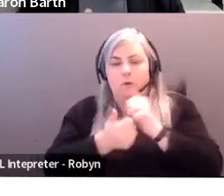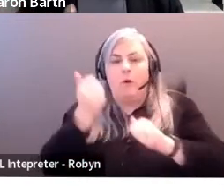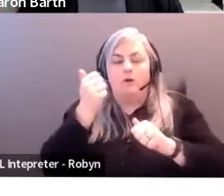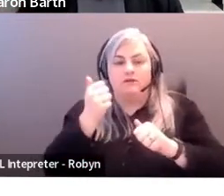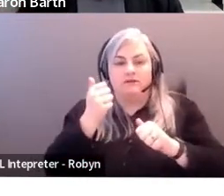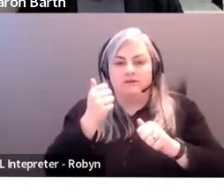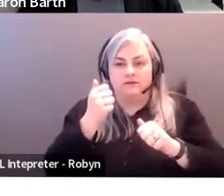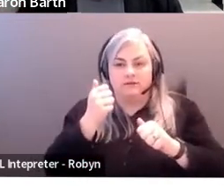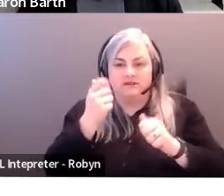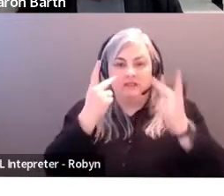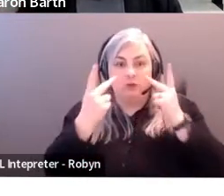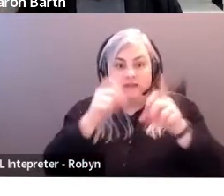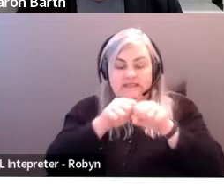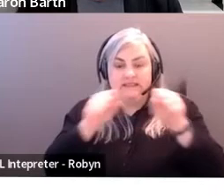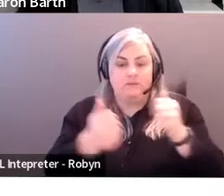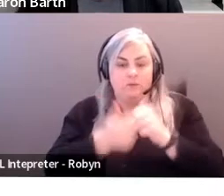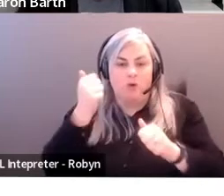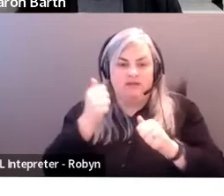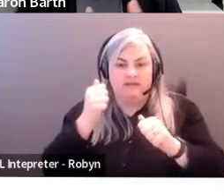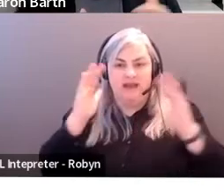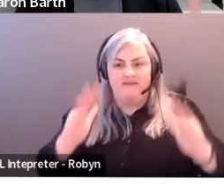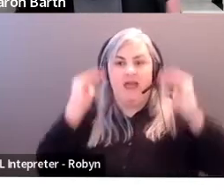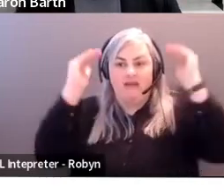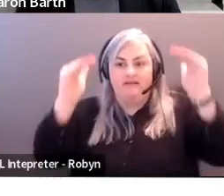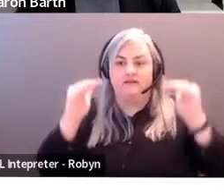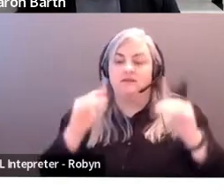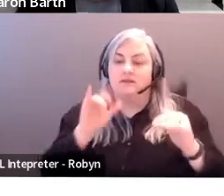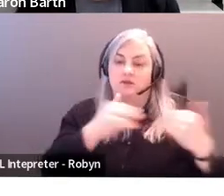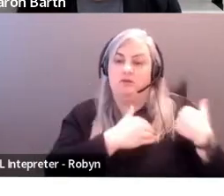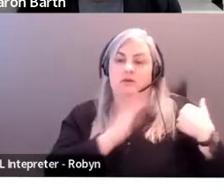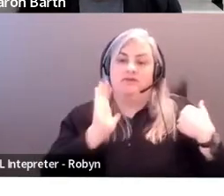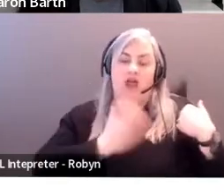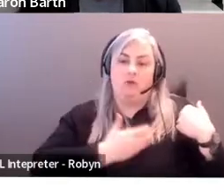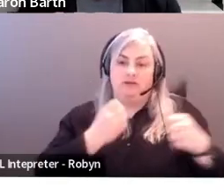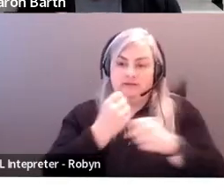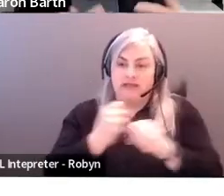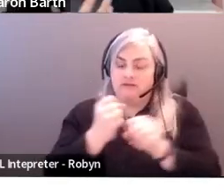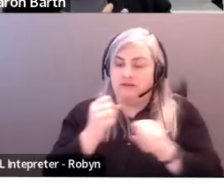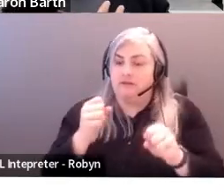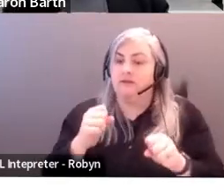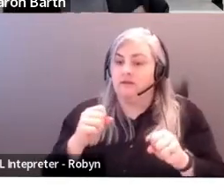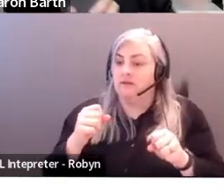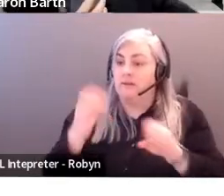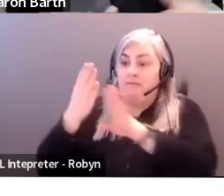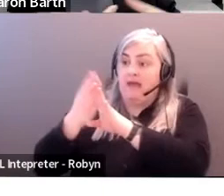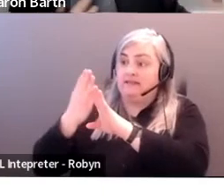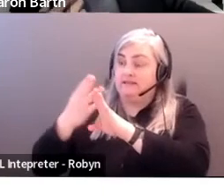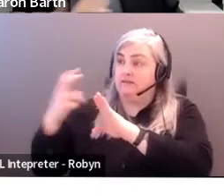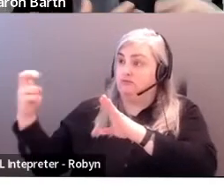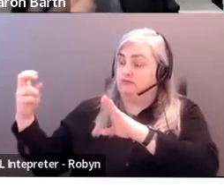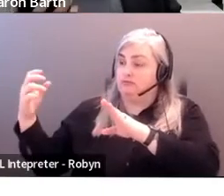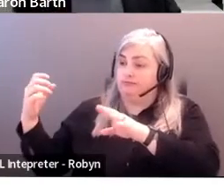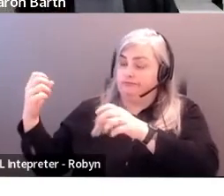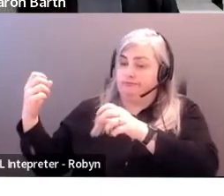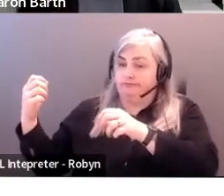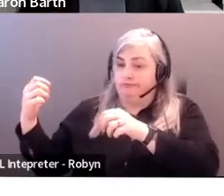it's responsible for a lot of our safety. Like, you don't get hit by buses when you cross the street because your eyes pick up on the depth of